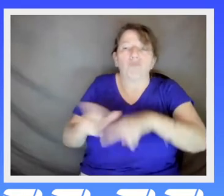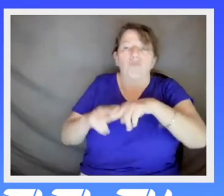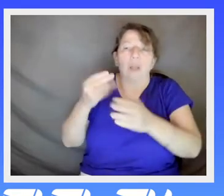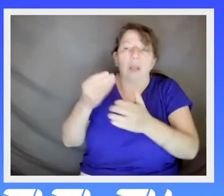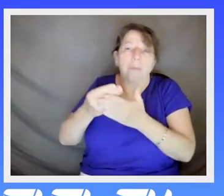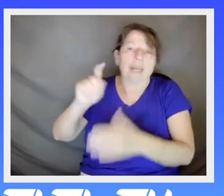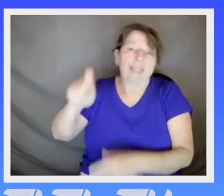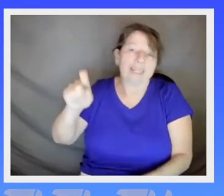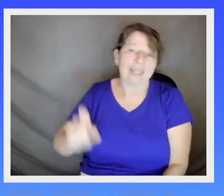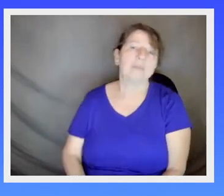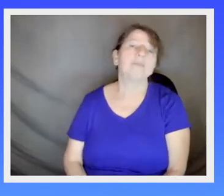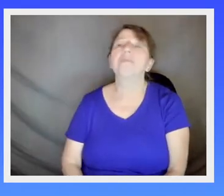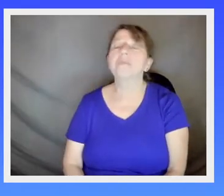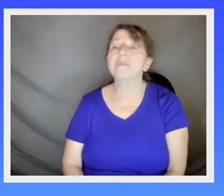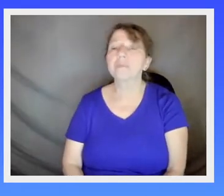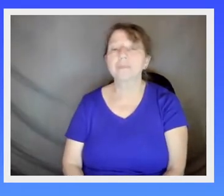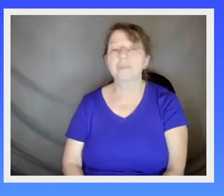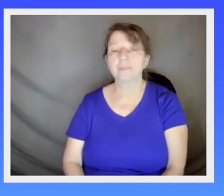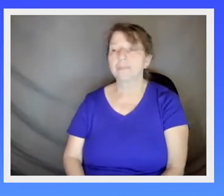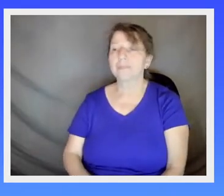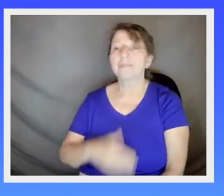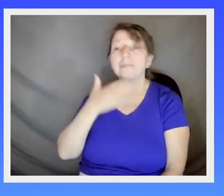Thank you, John. Councillor Campbell.